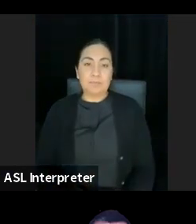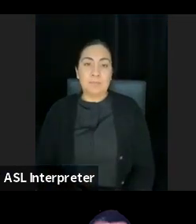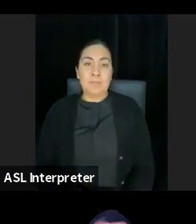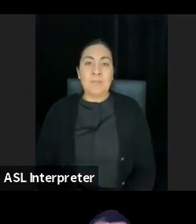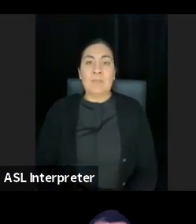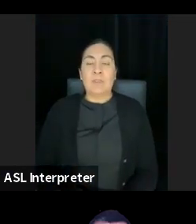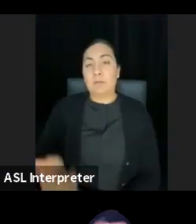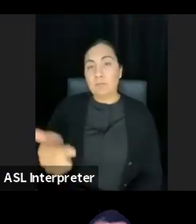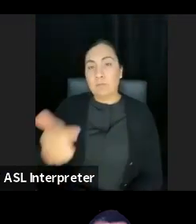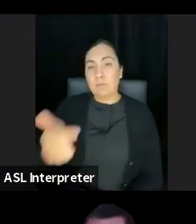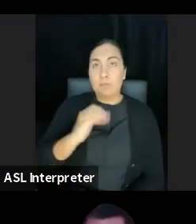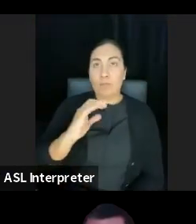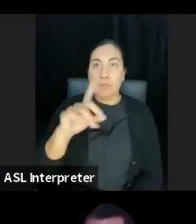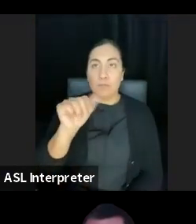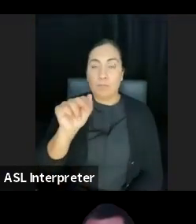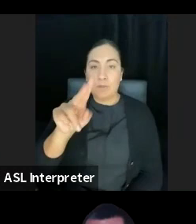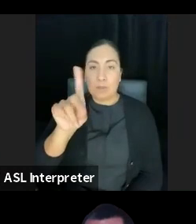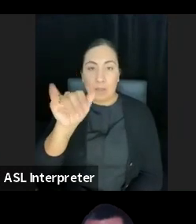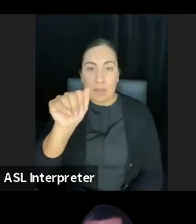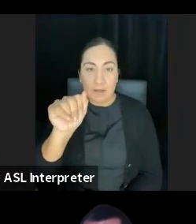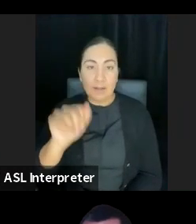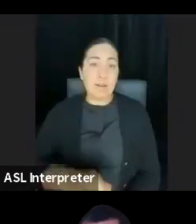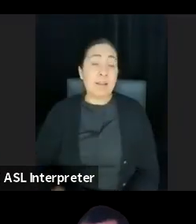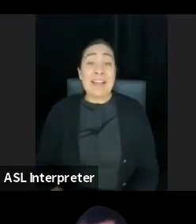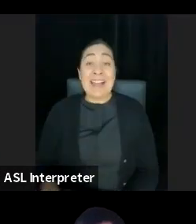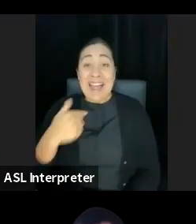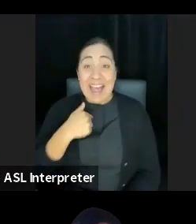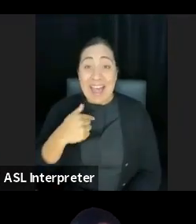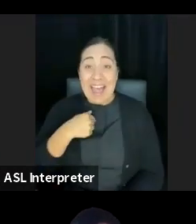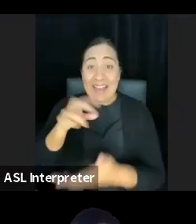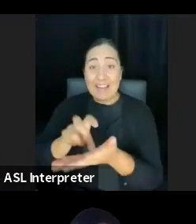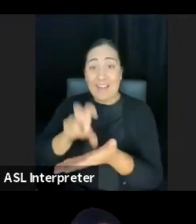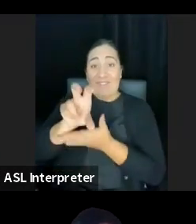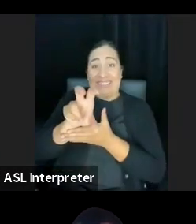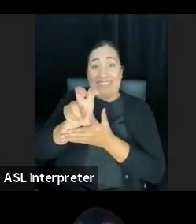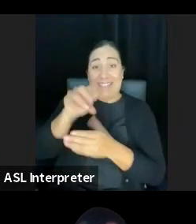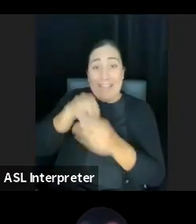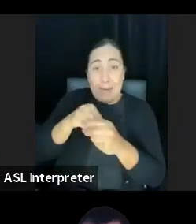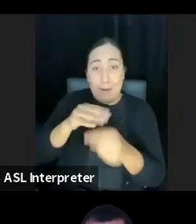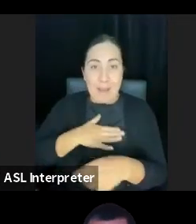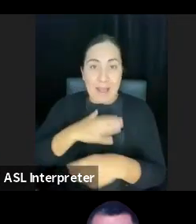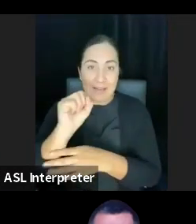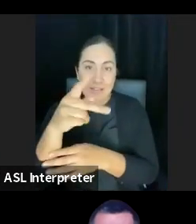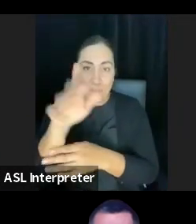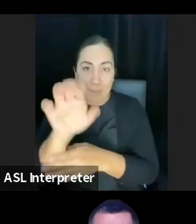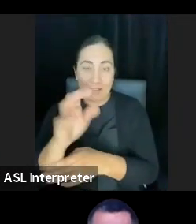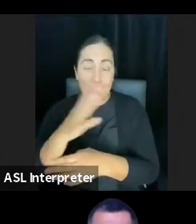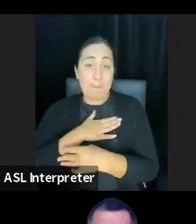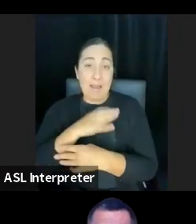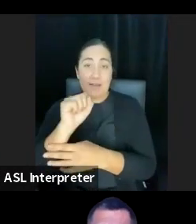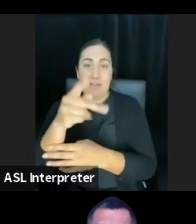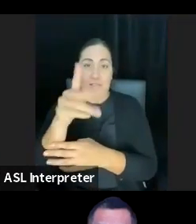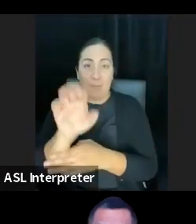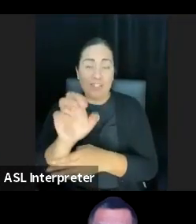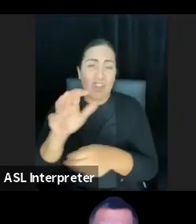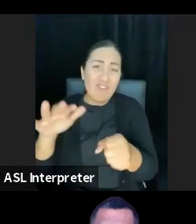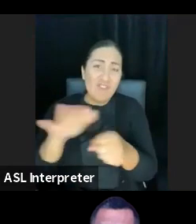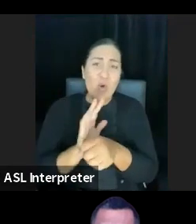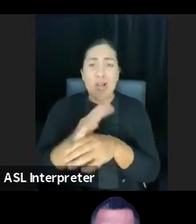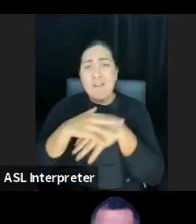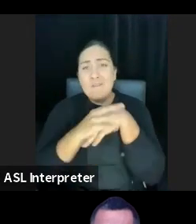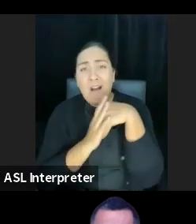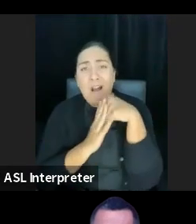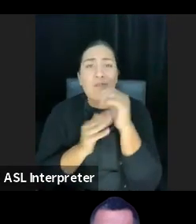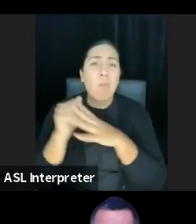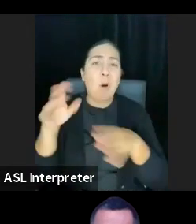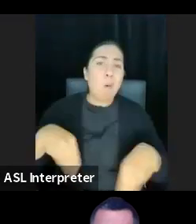This is Claudia. I invested in my space. So my space is full of the comfy blankets and the